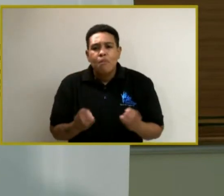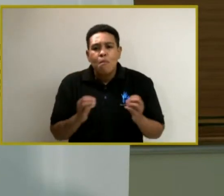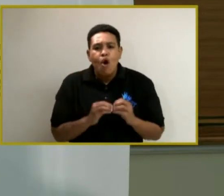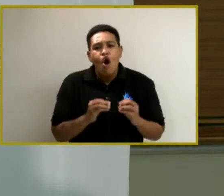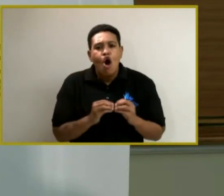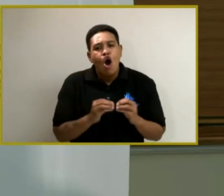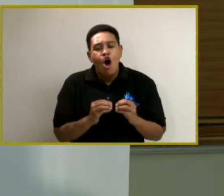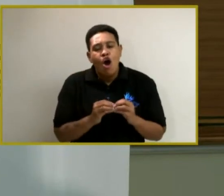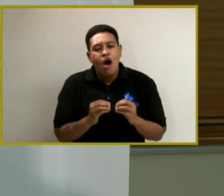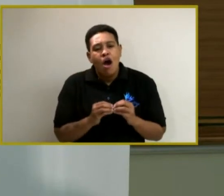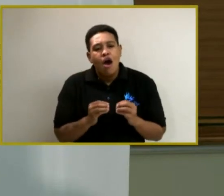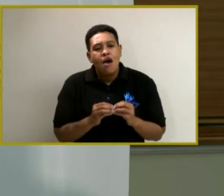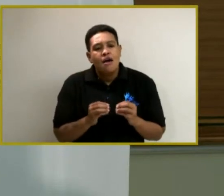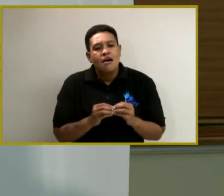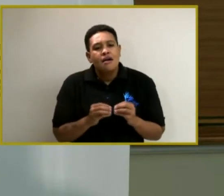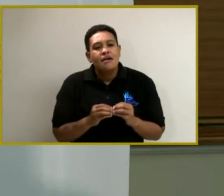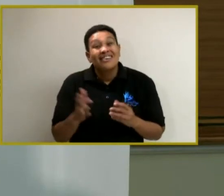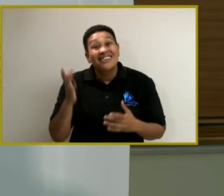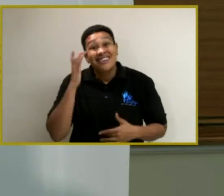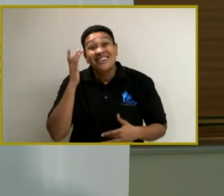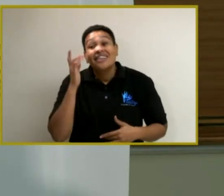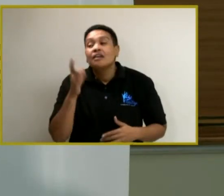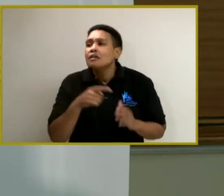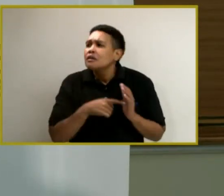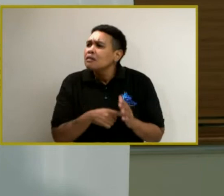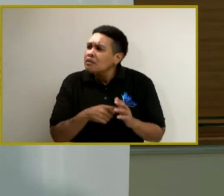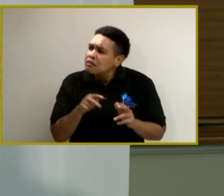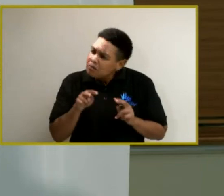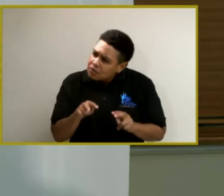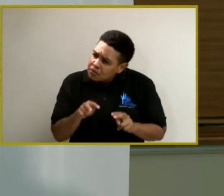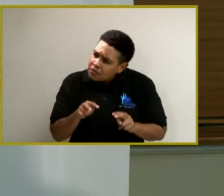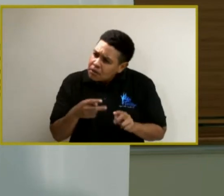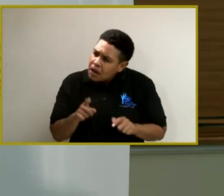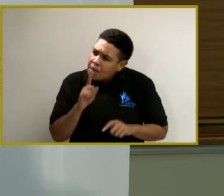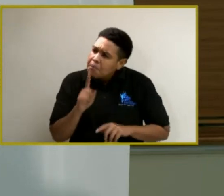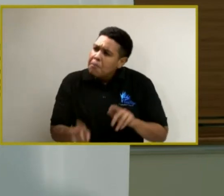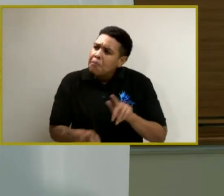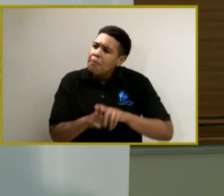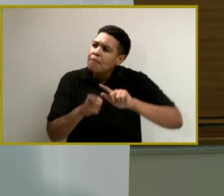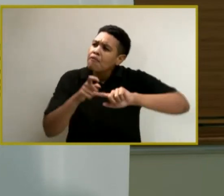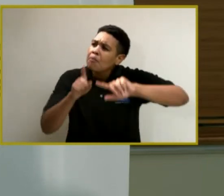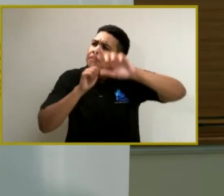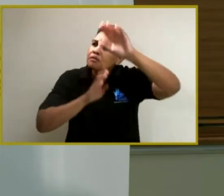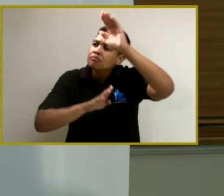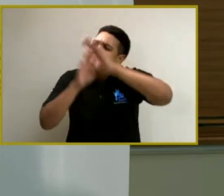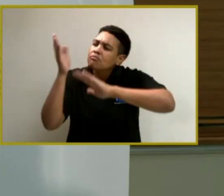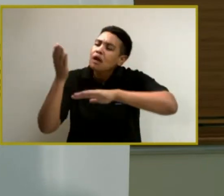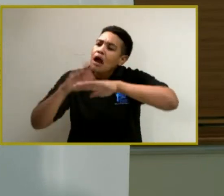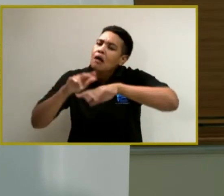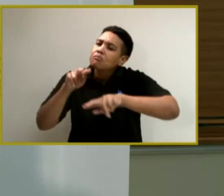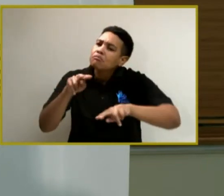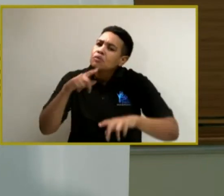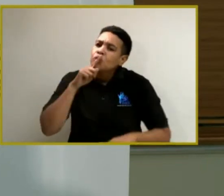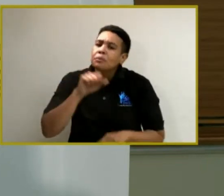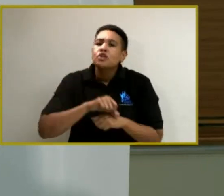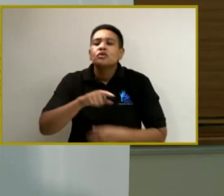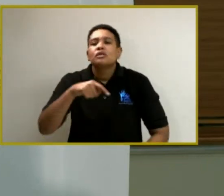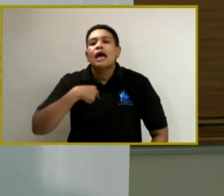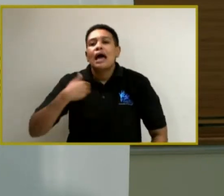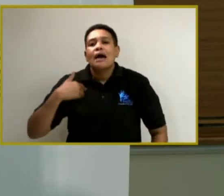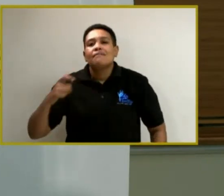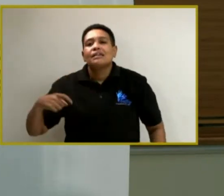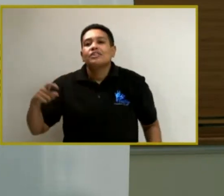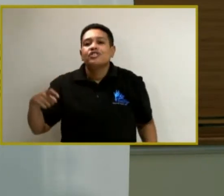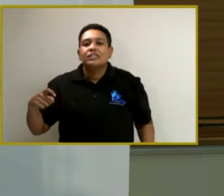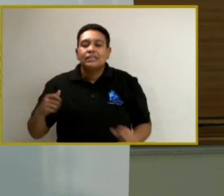more of this syndrome coming out of this surge, and so we're making sure that we have the necessary